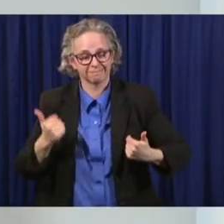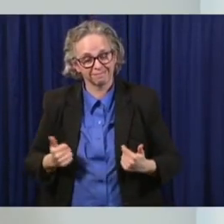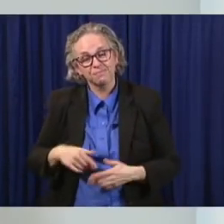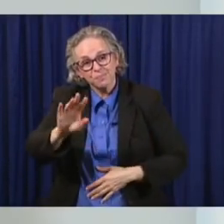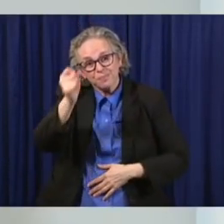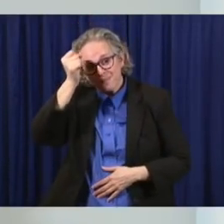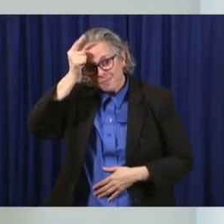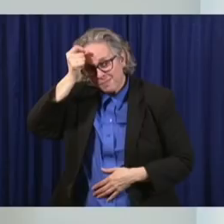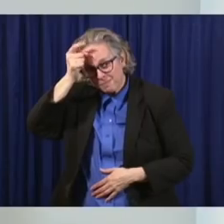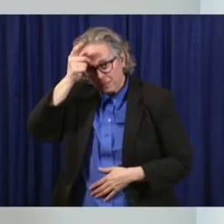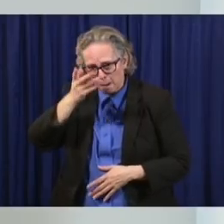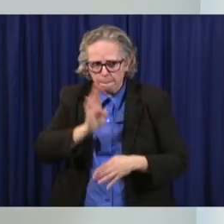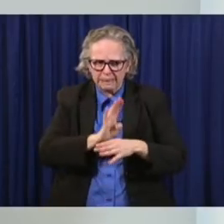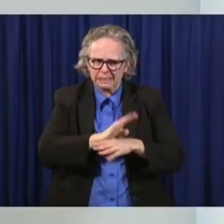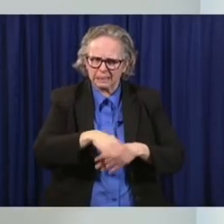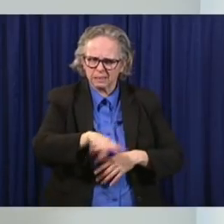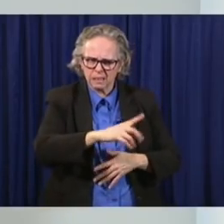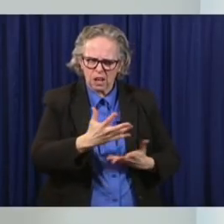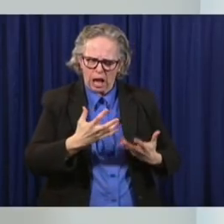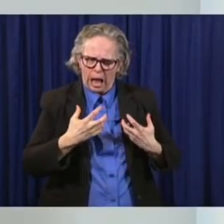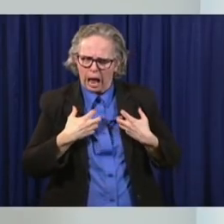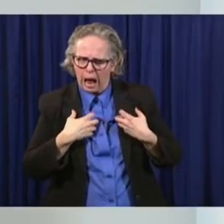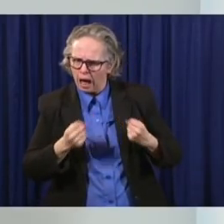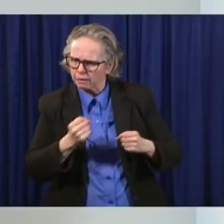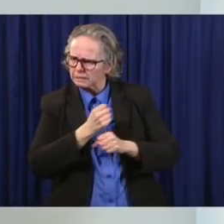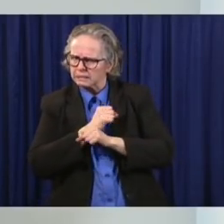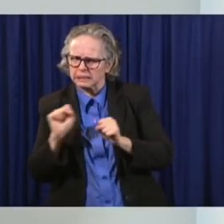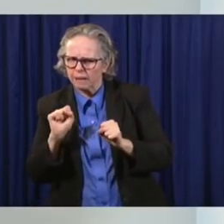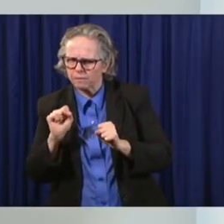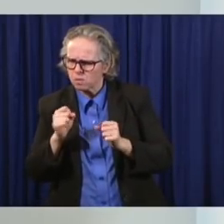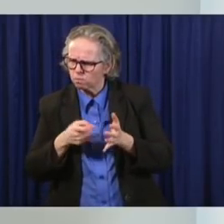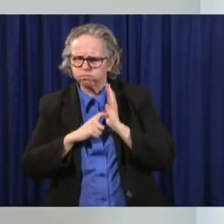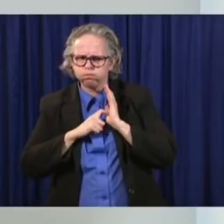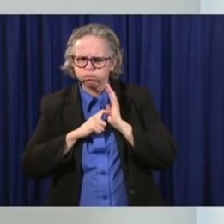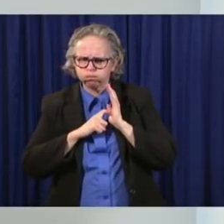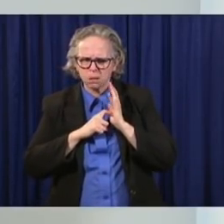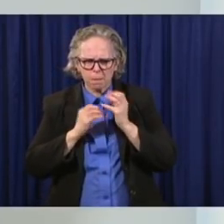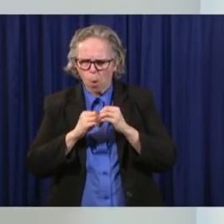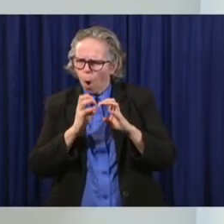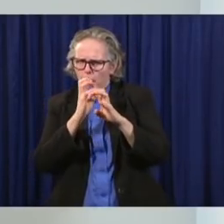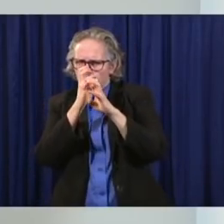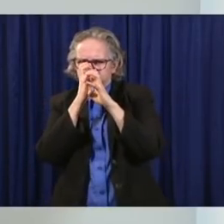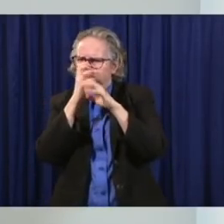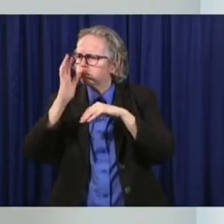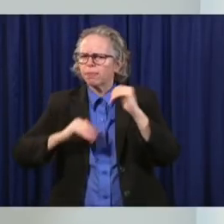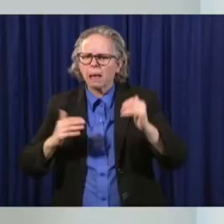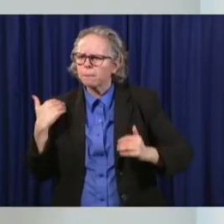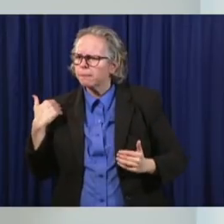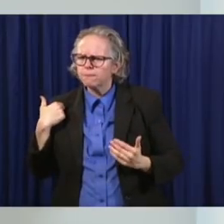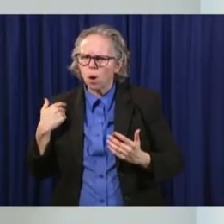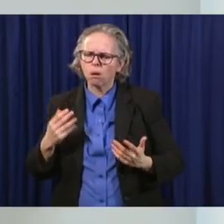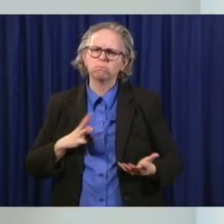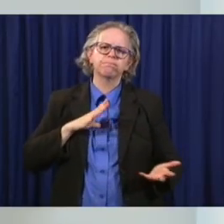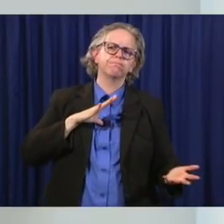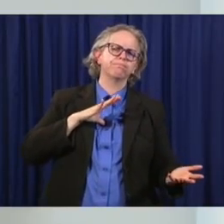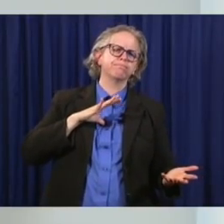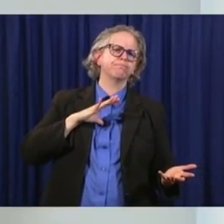health requirement, a stronger safety requirement than it did just a few weeks ago when people come